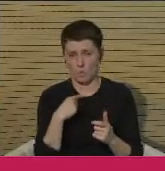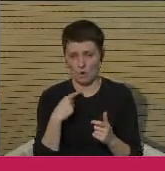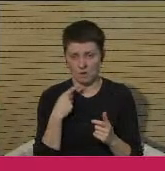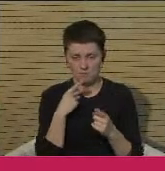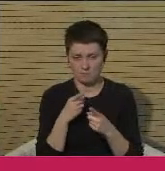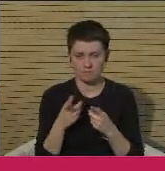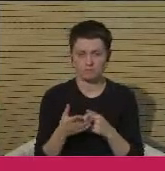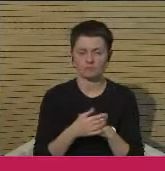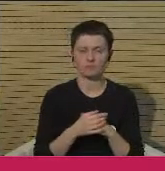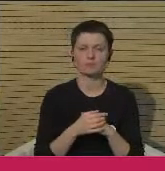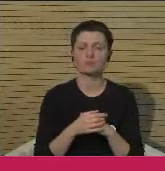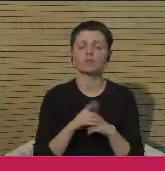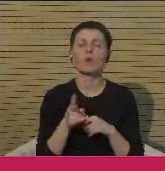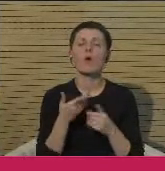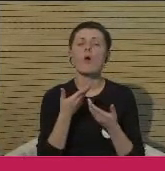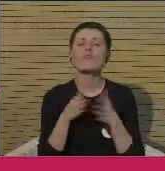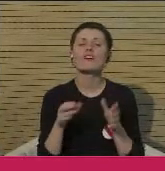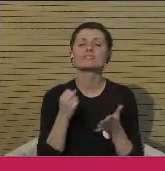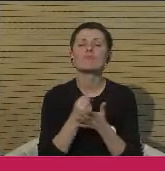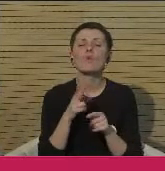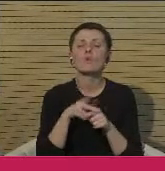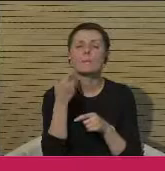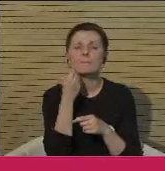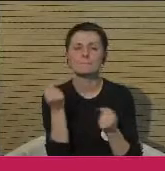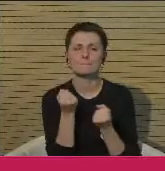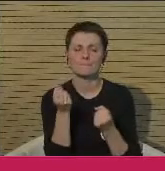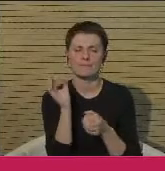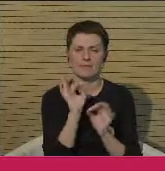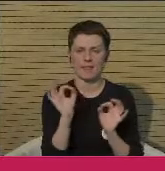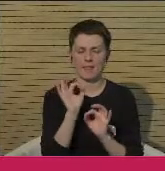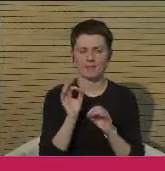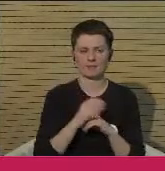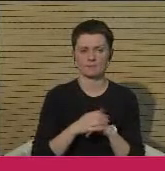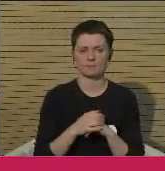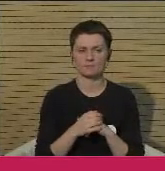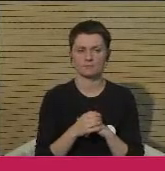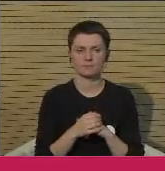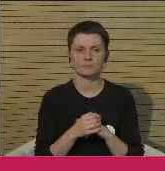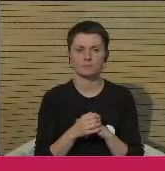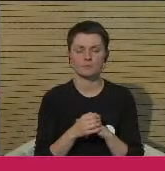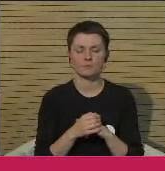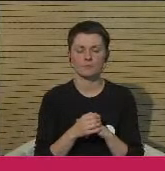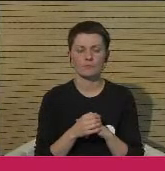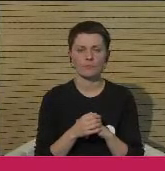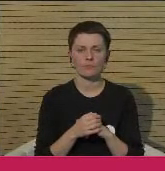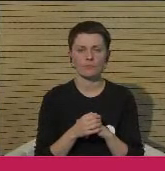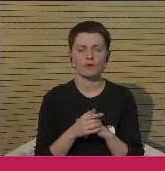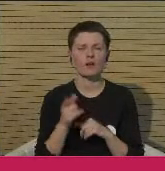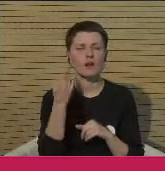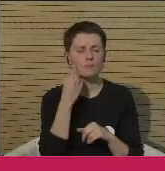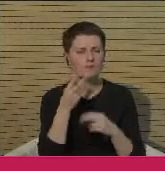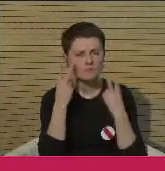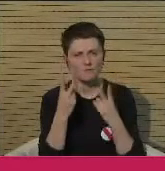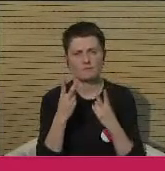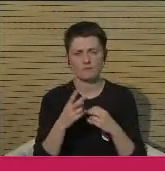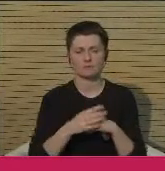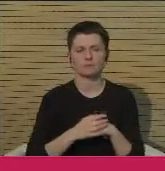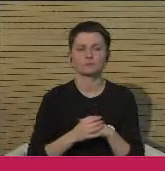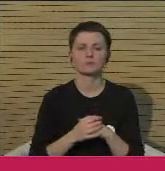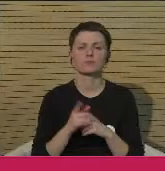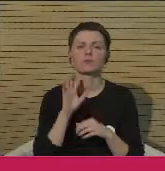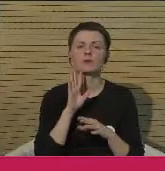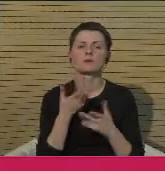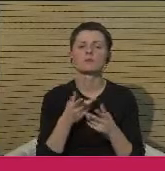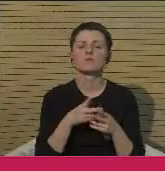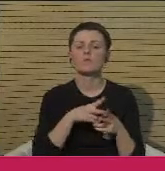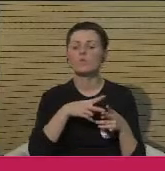don't take offense if you don't like my opinion. I know this is very a gentle thing to talk about, very sensitive,